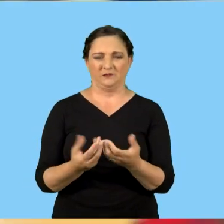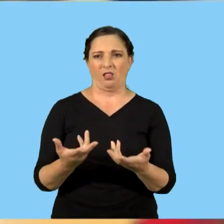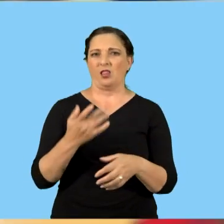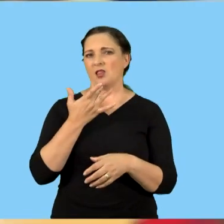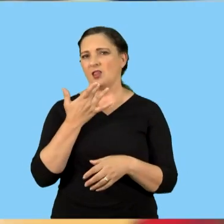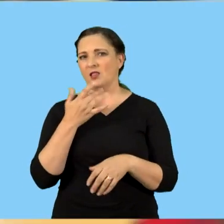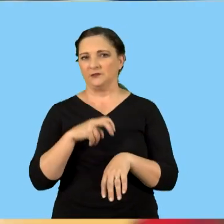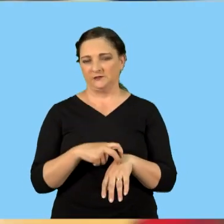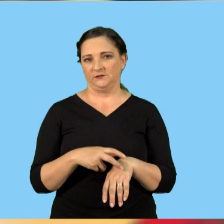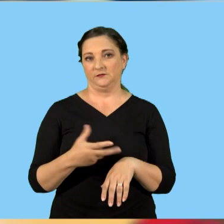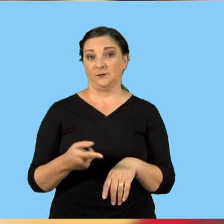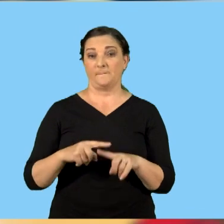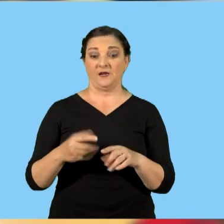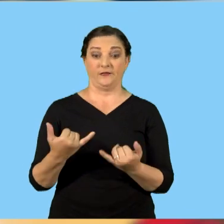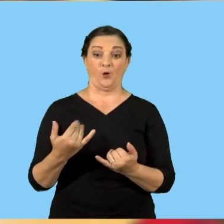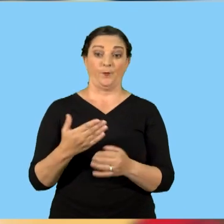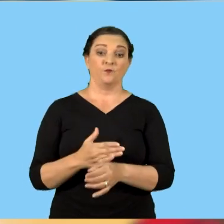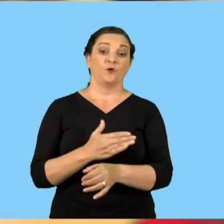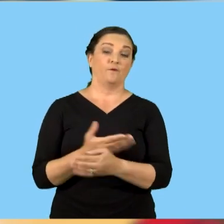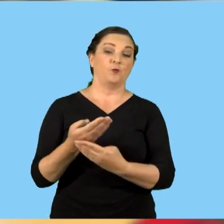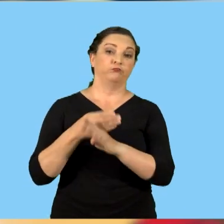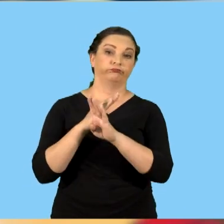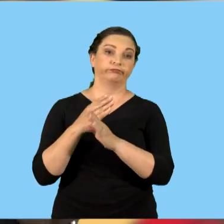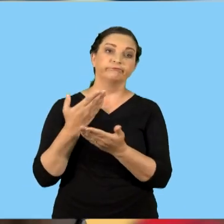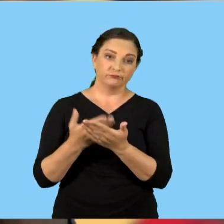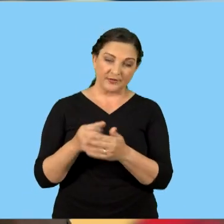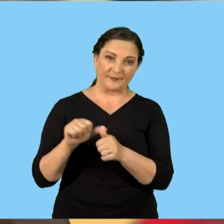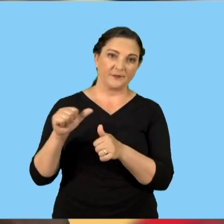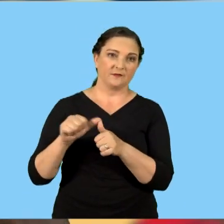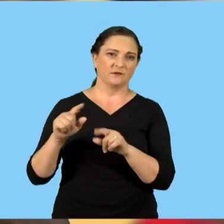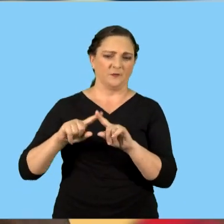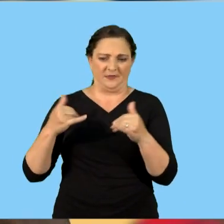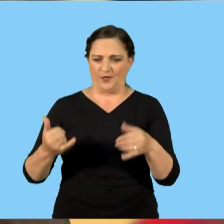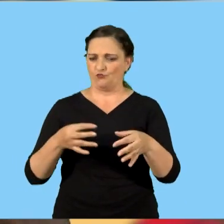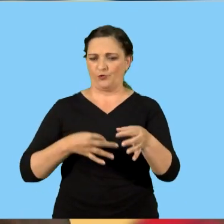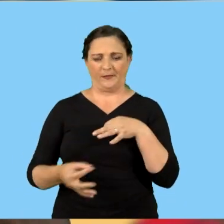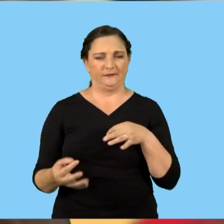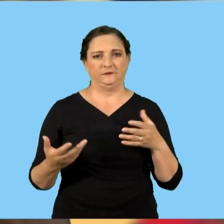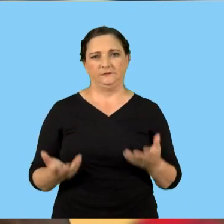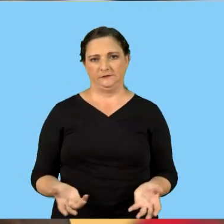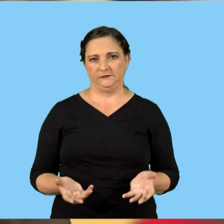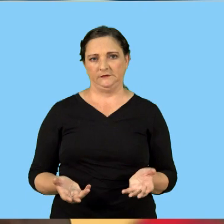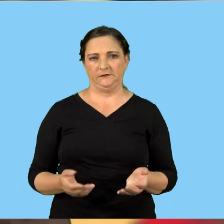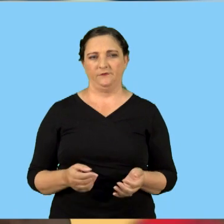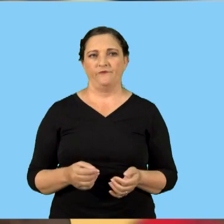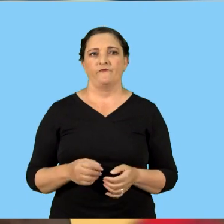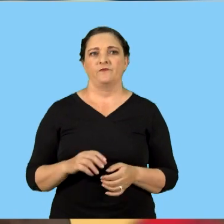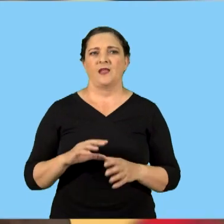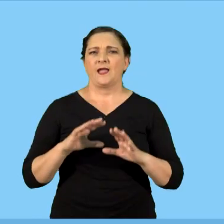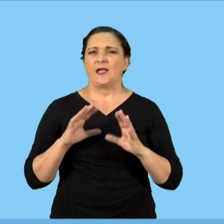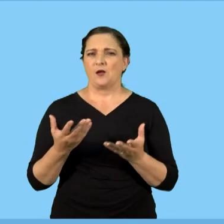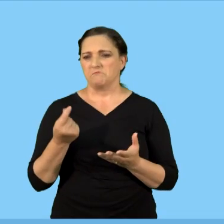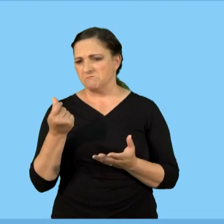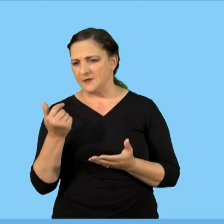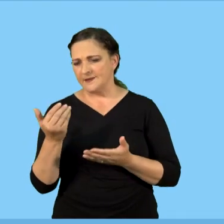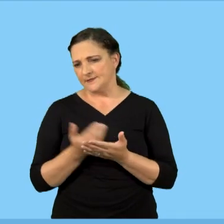replacing the metal instead of just preventing it from rusting. We just replace. So what is